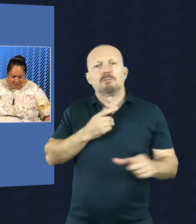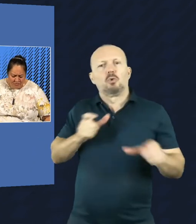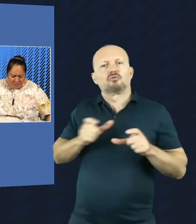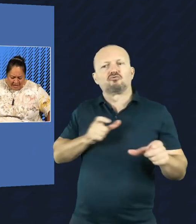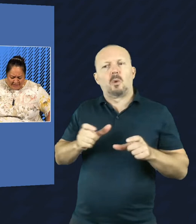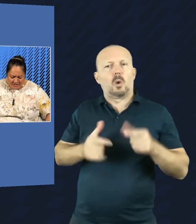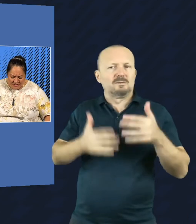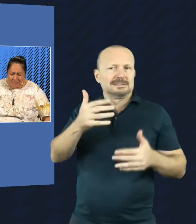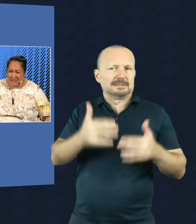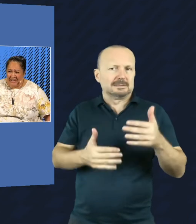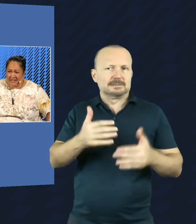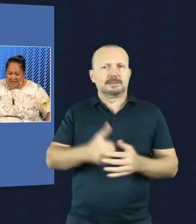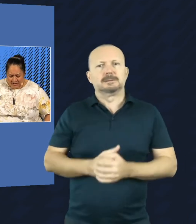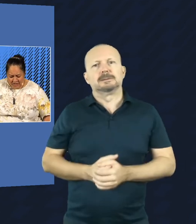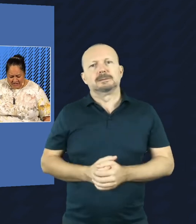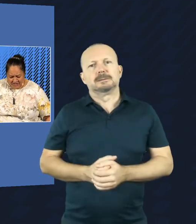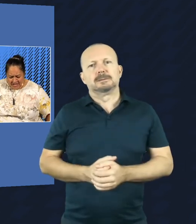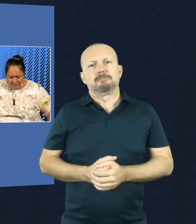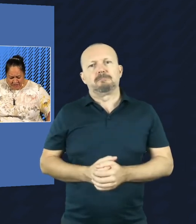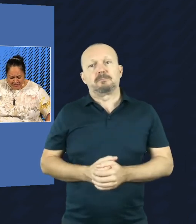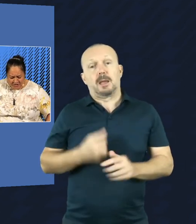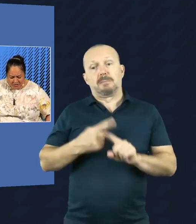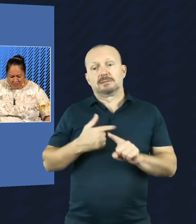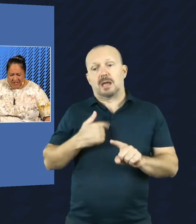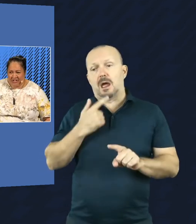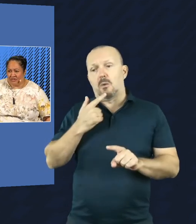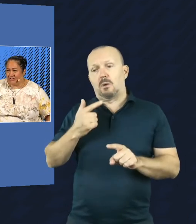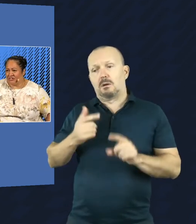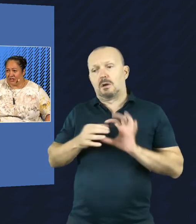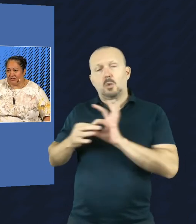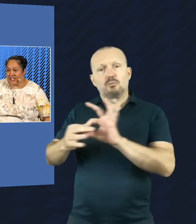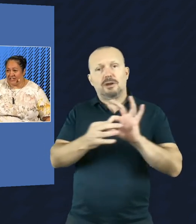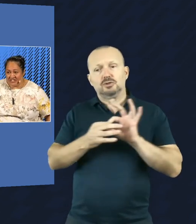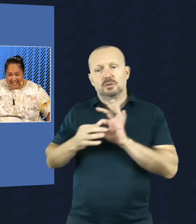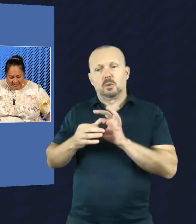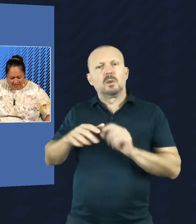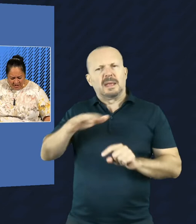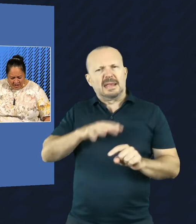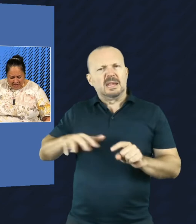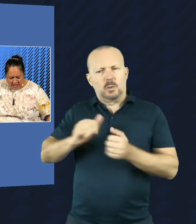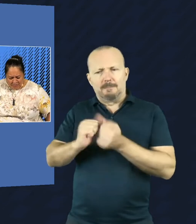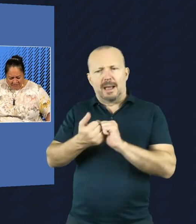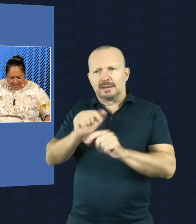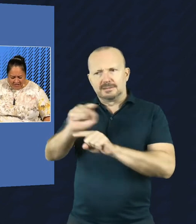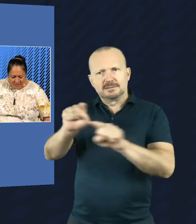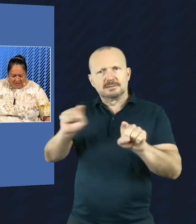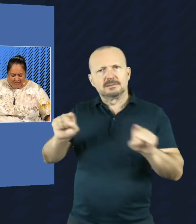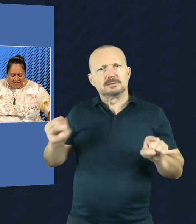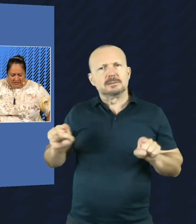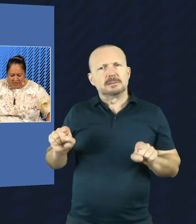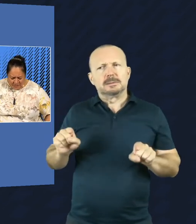from our iwi partners has been that us as government officials, we still struggle to understand the